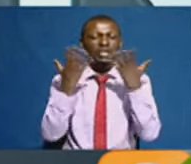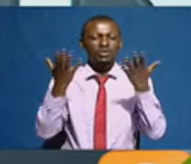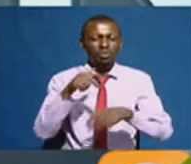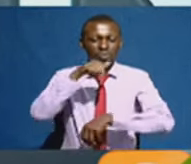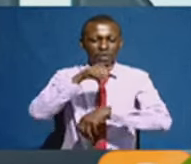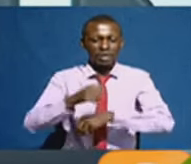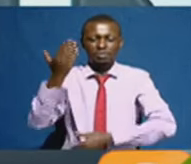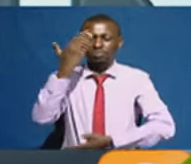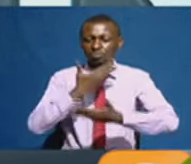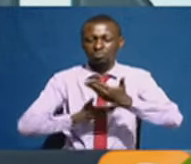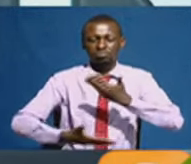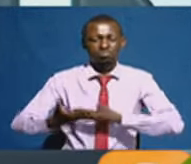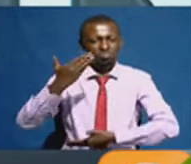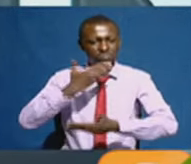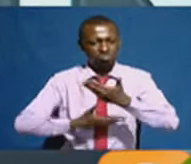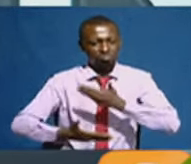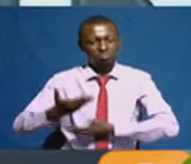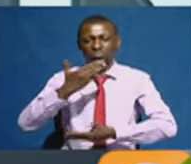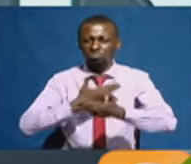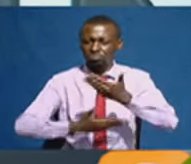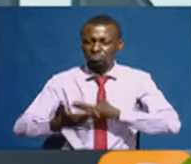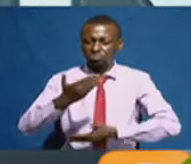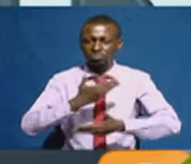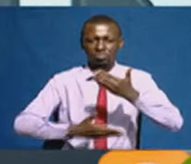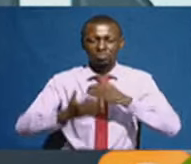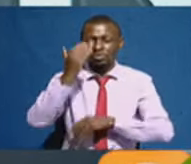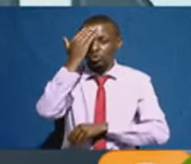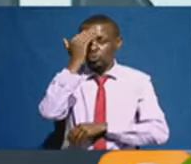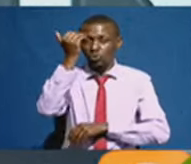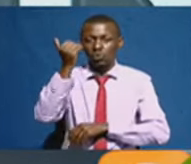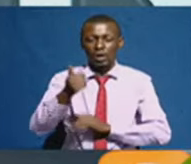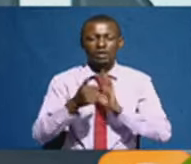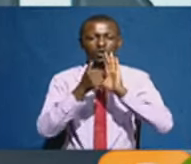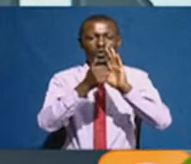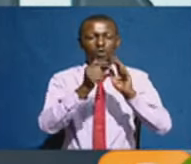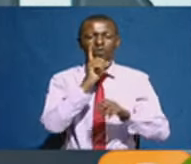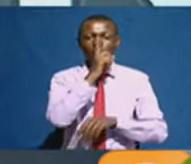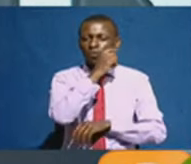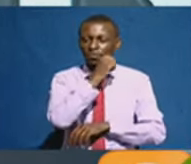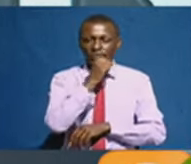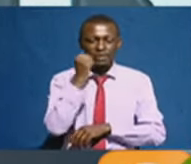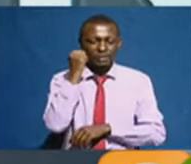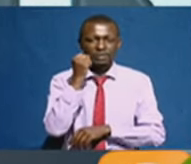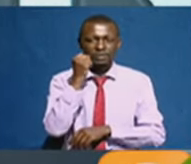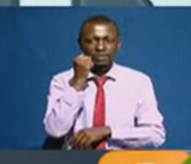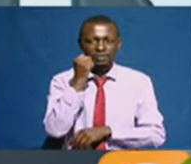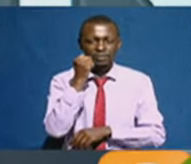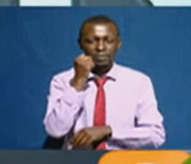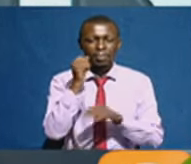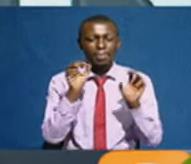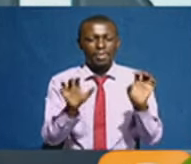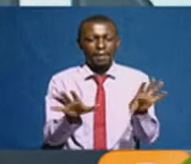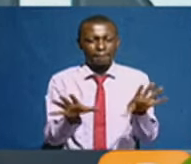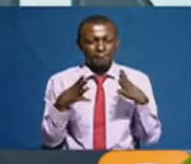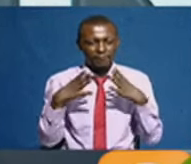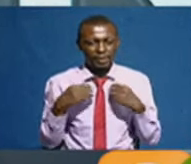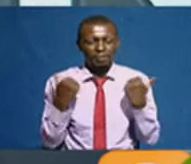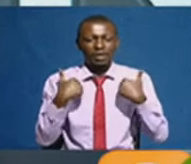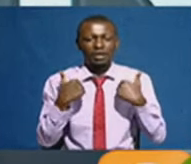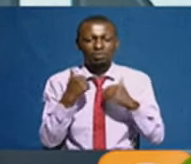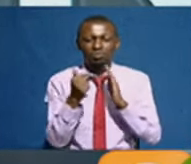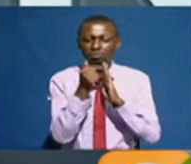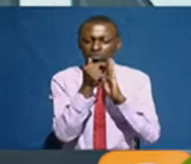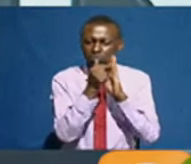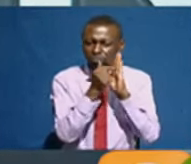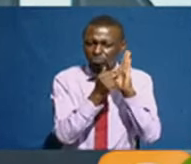negotiating table at this moment? Because as we've seen, there is admittance that, you know, all of these things are